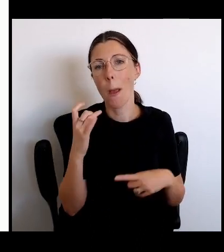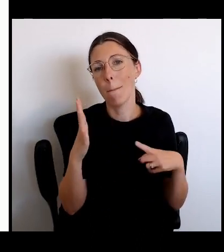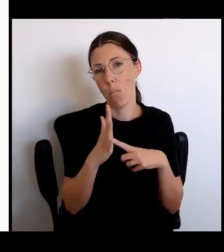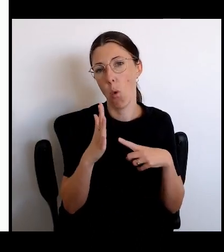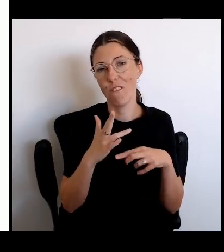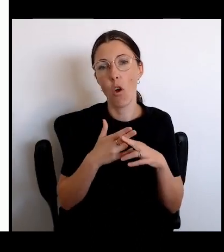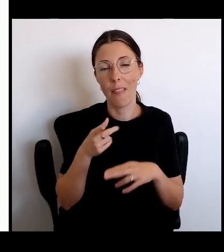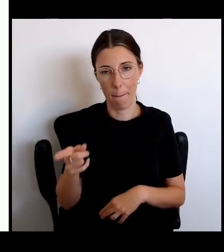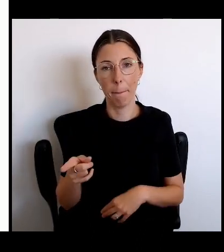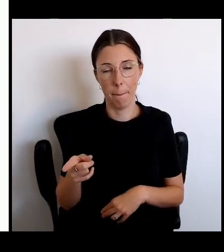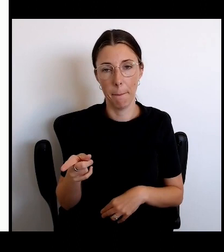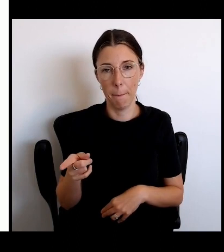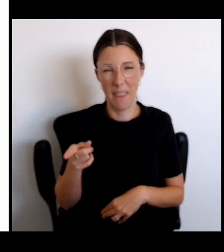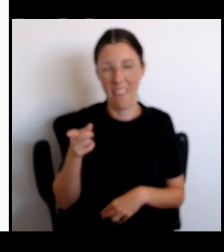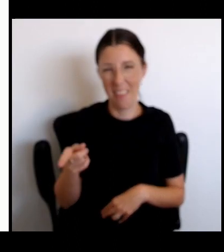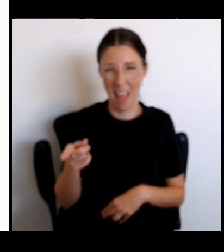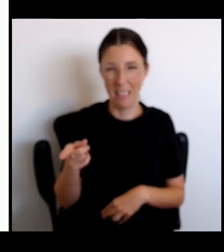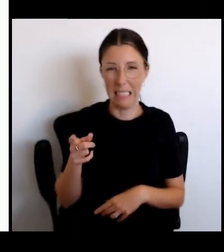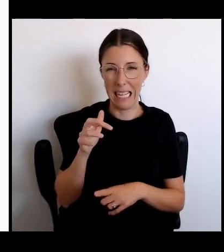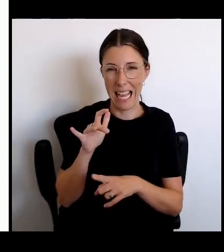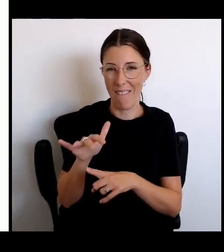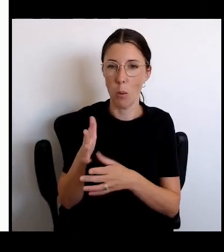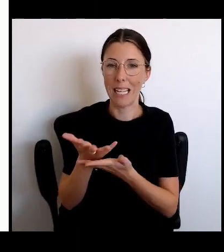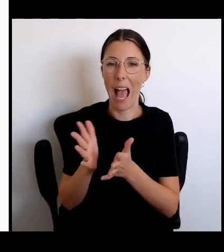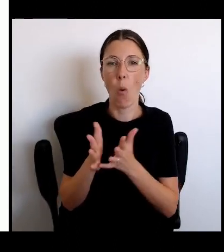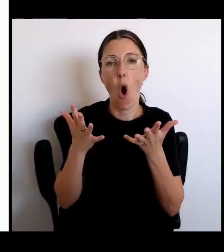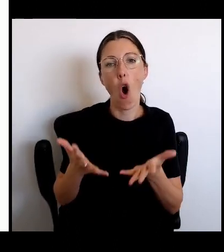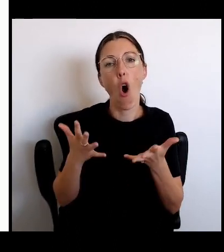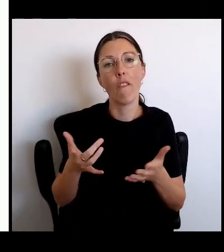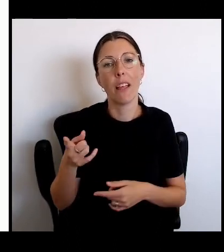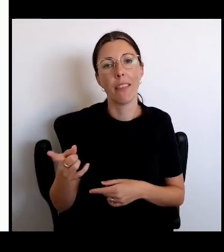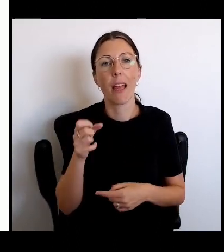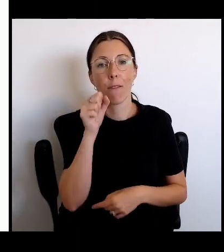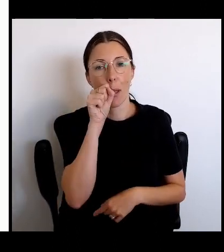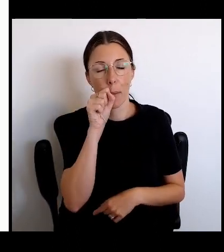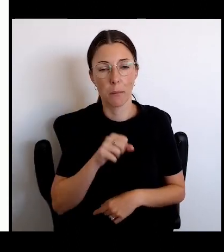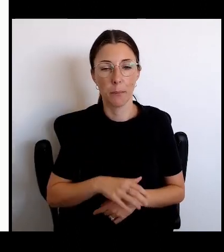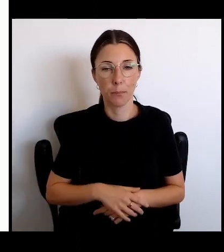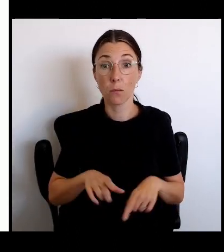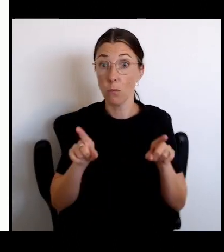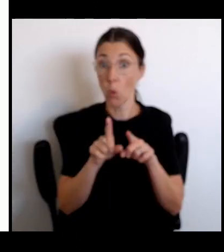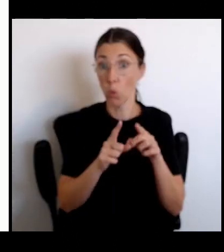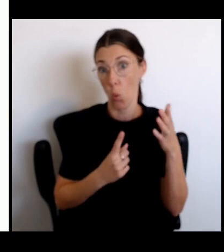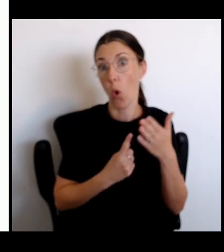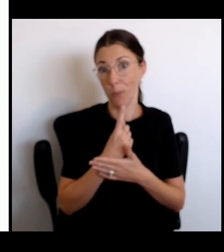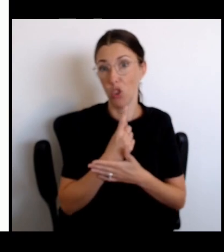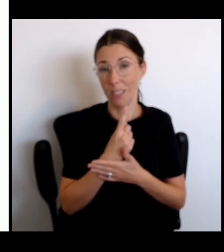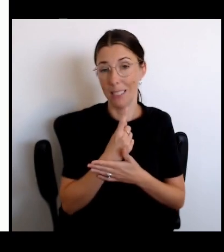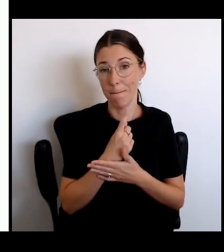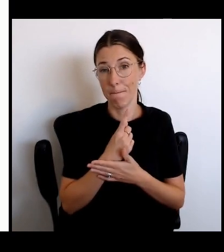how often these teens are vaping, as well as opportunity. Because as I said before, this is a segment that